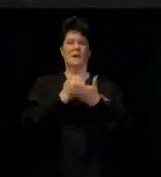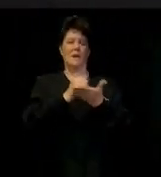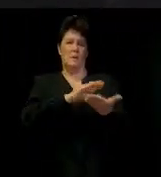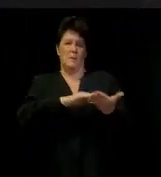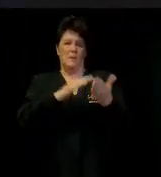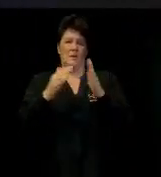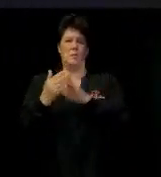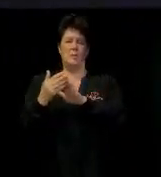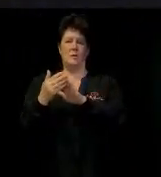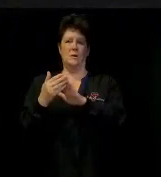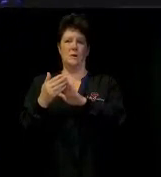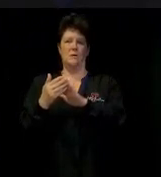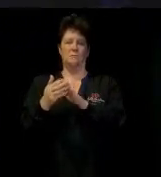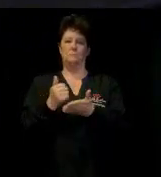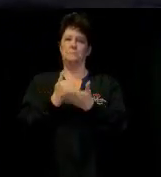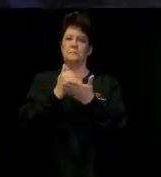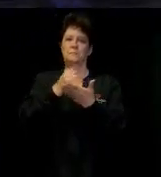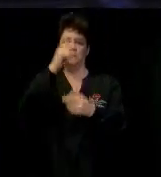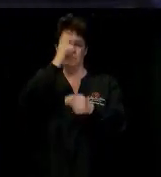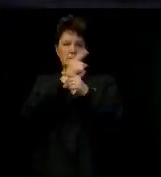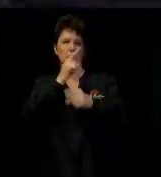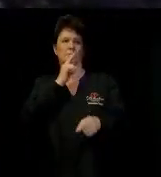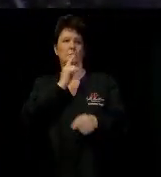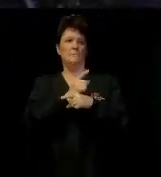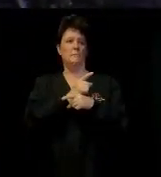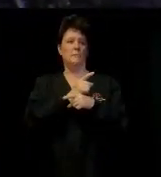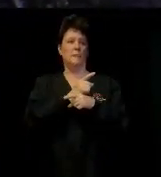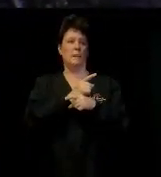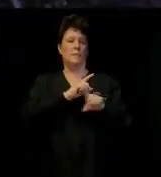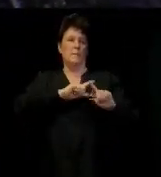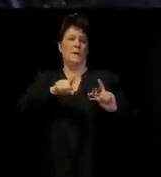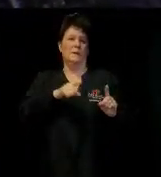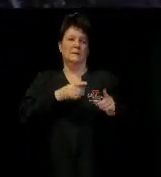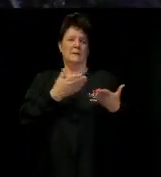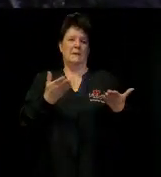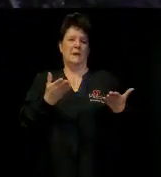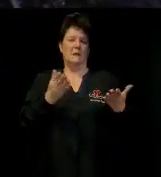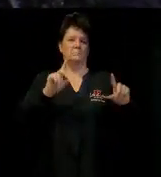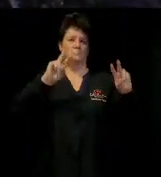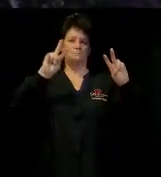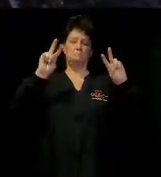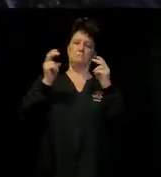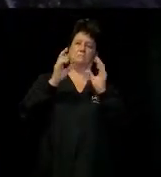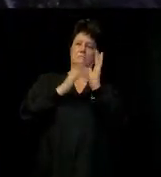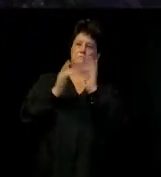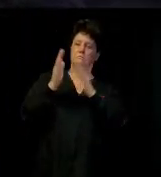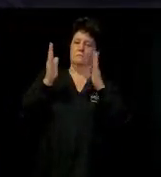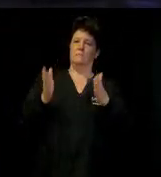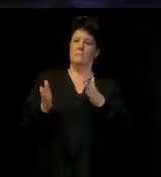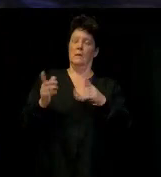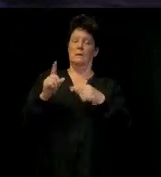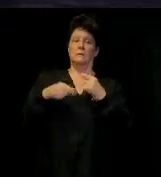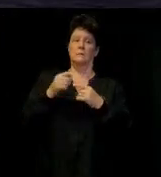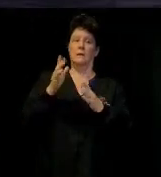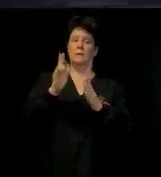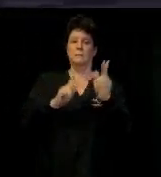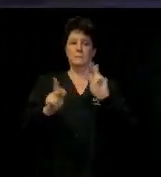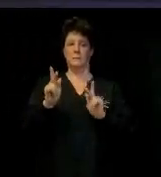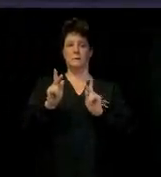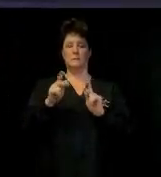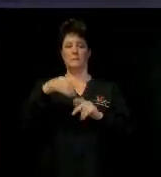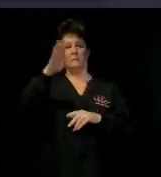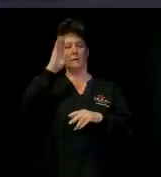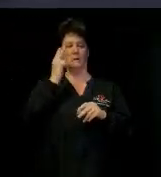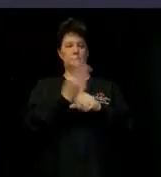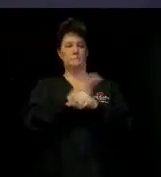the Great Commission. But this thing called Christianity is about people. God uses people